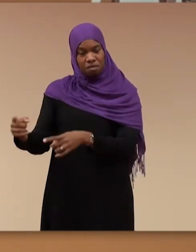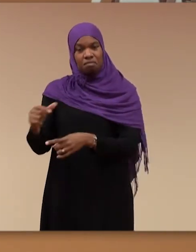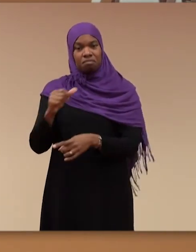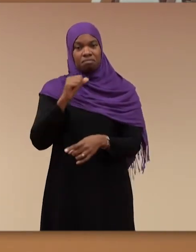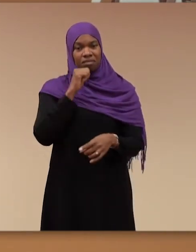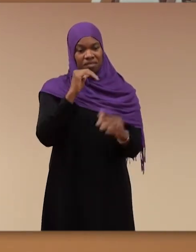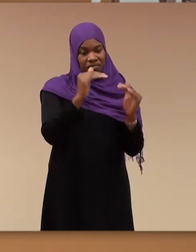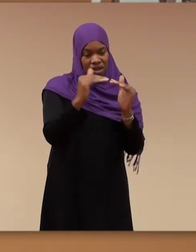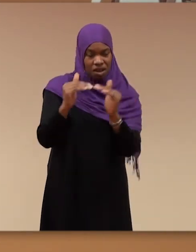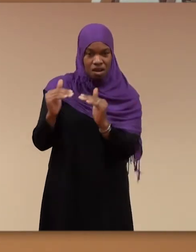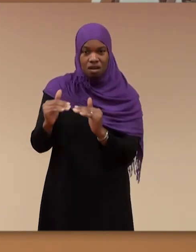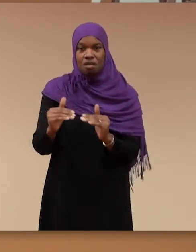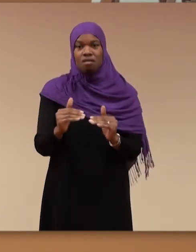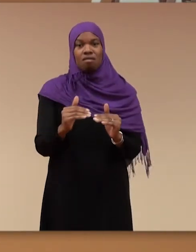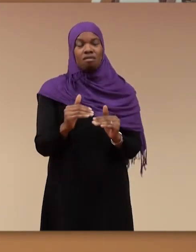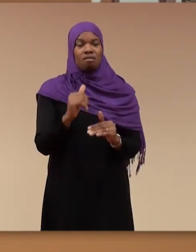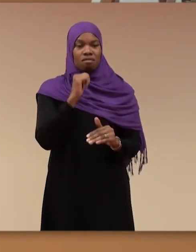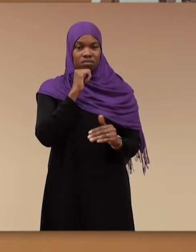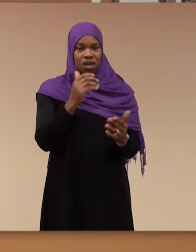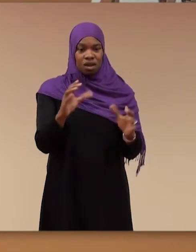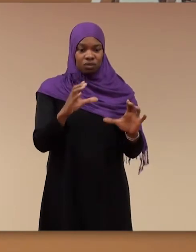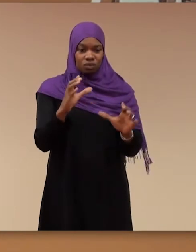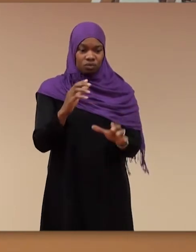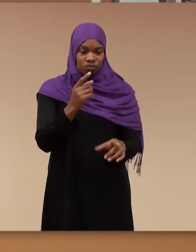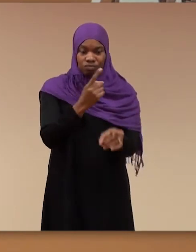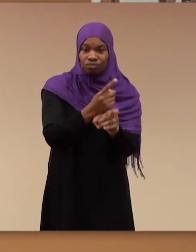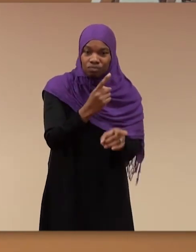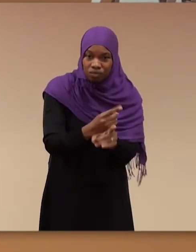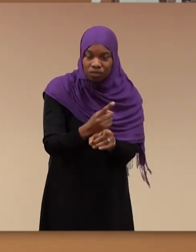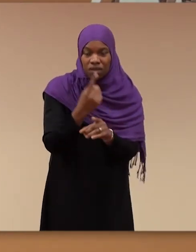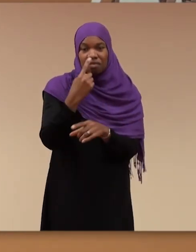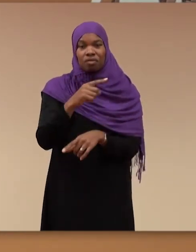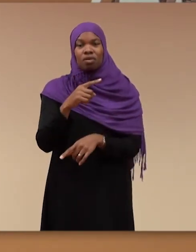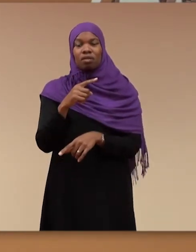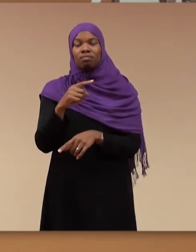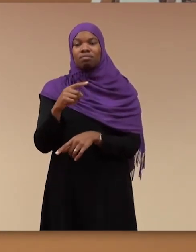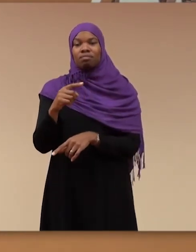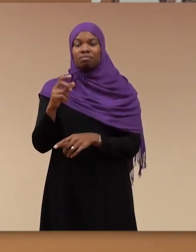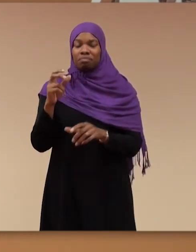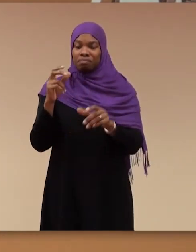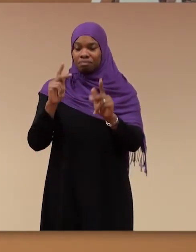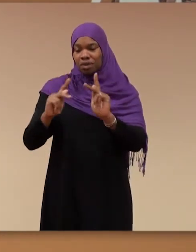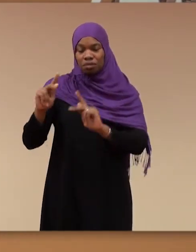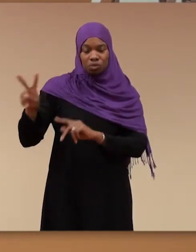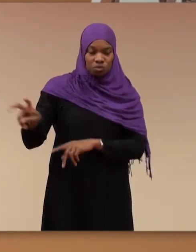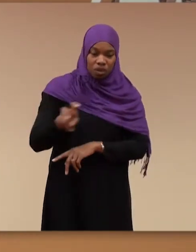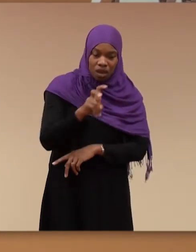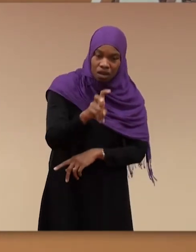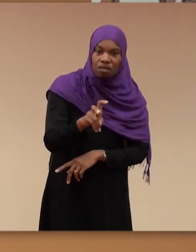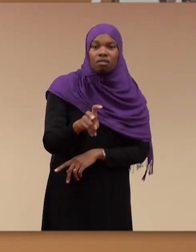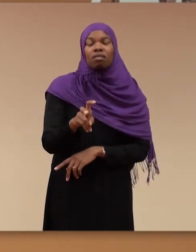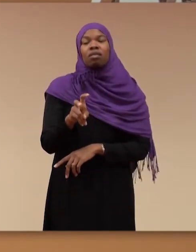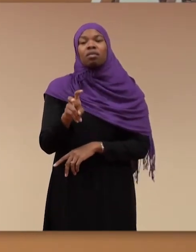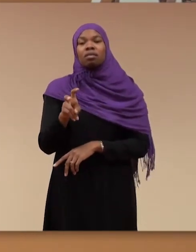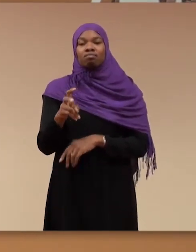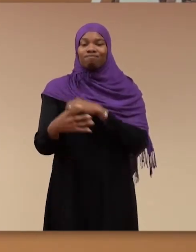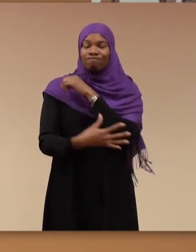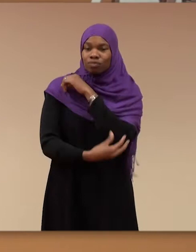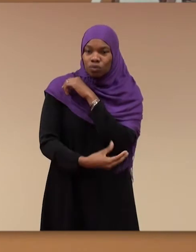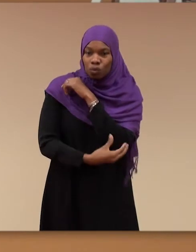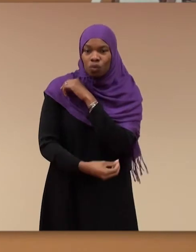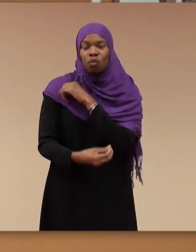mistreatment for the foreigners, the poor, the needy, the women, the slaves, and you name it. And nobody would